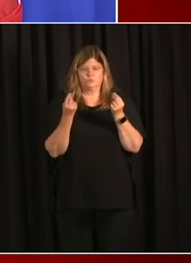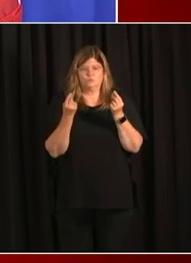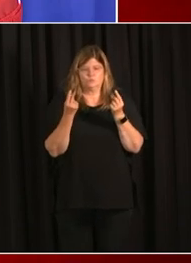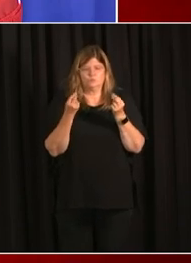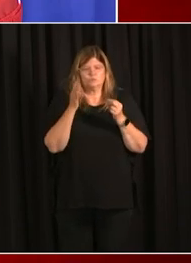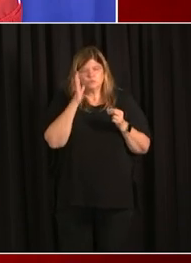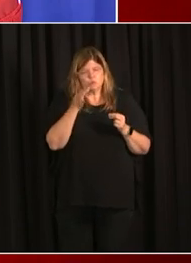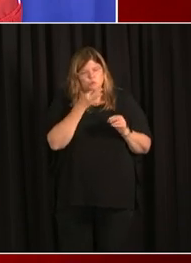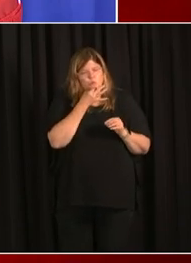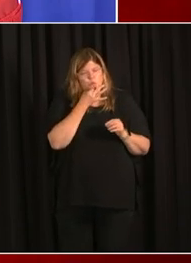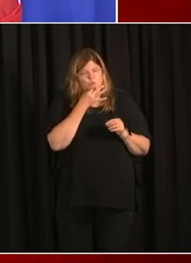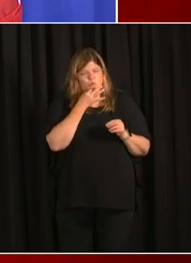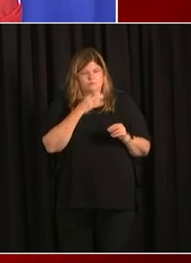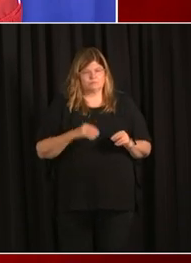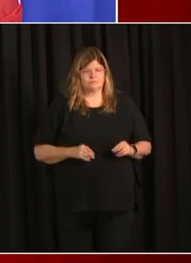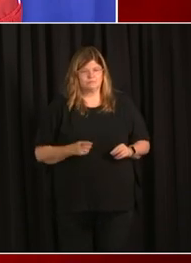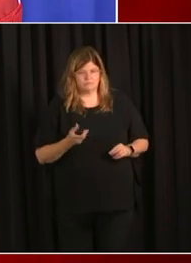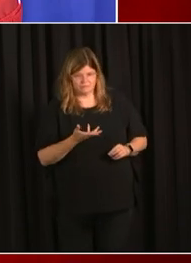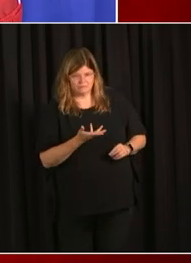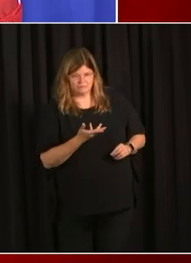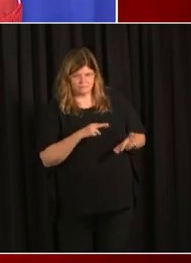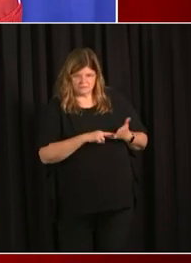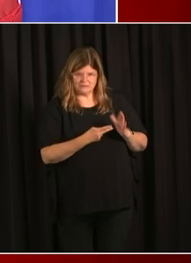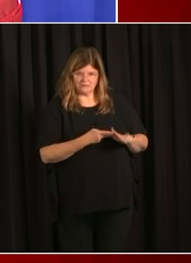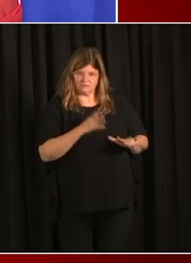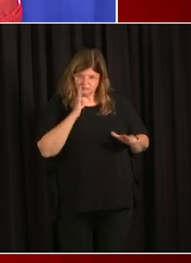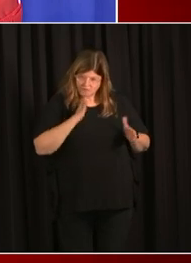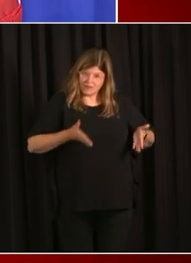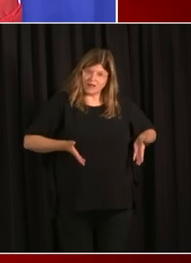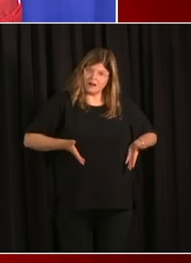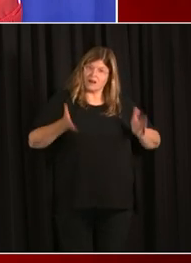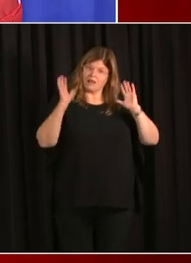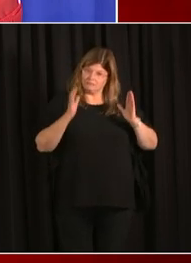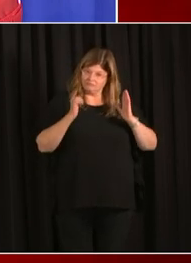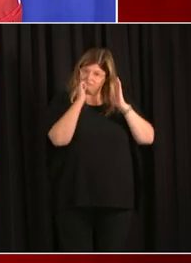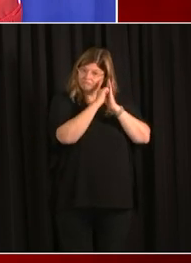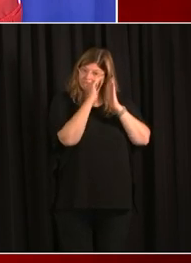soon. What does that mean? That it'll be allowed, but with some,